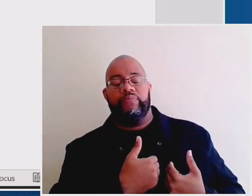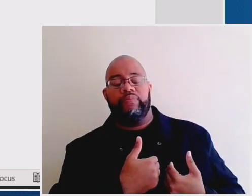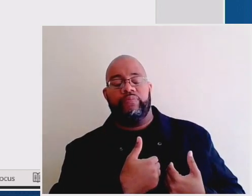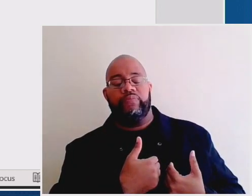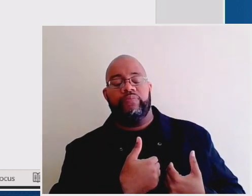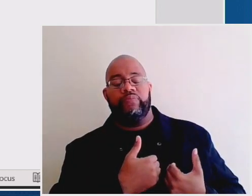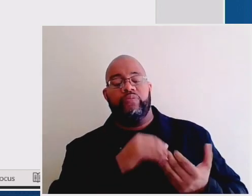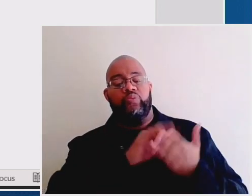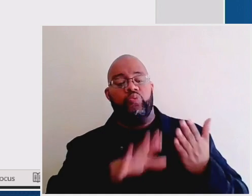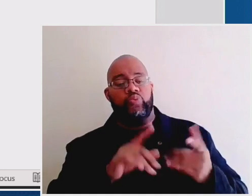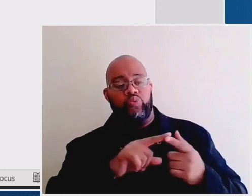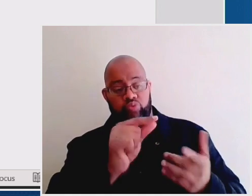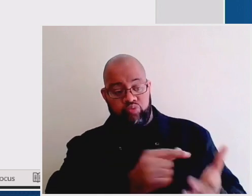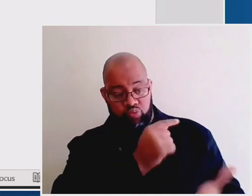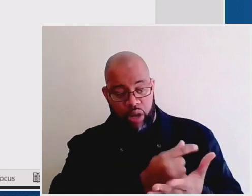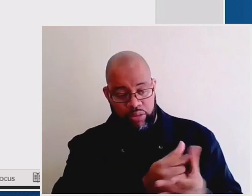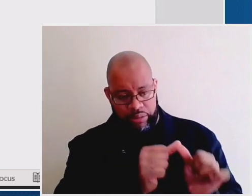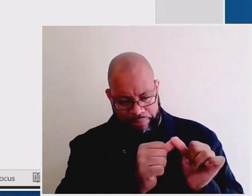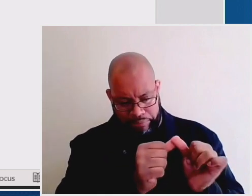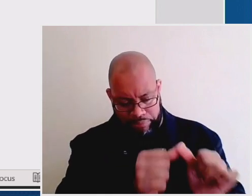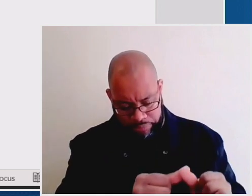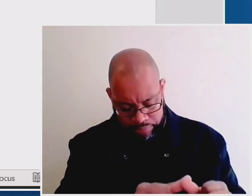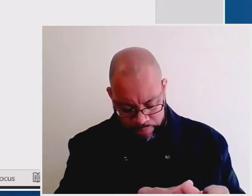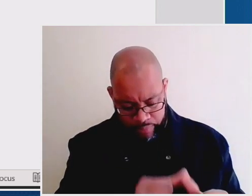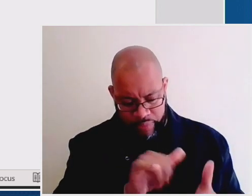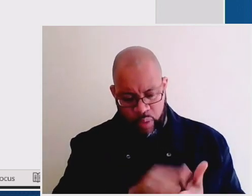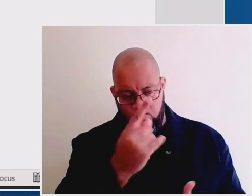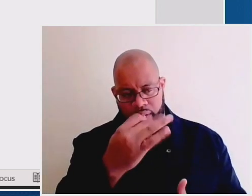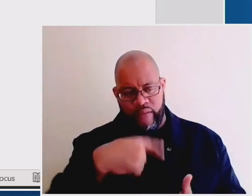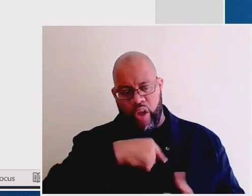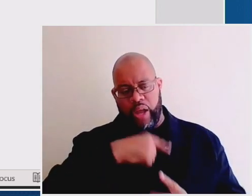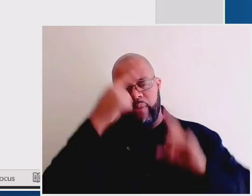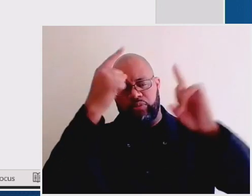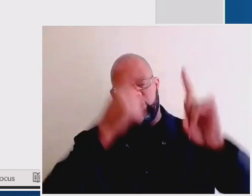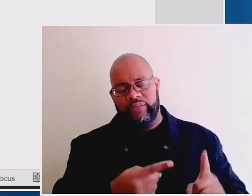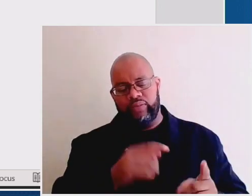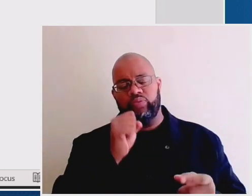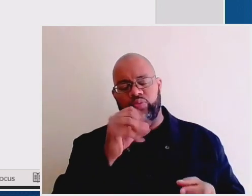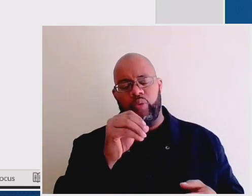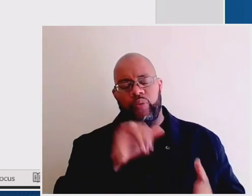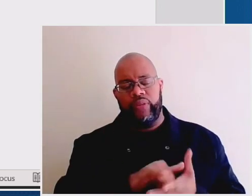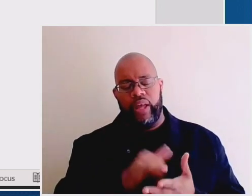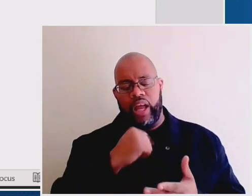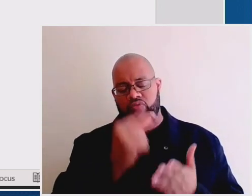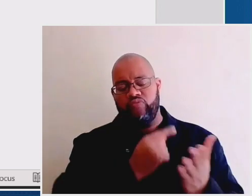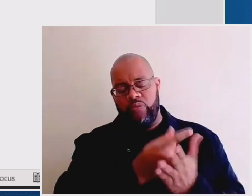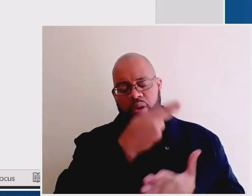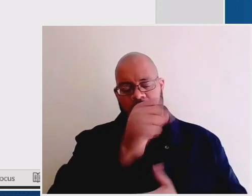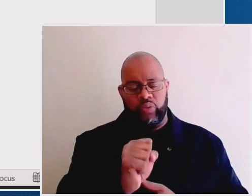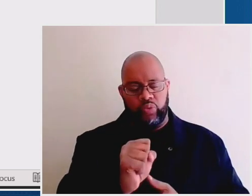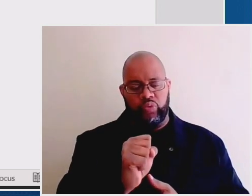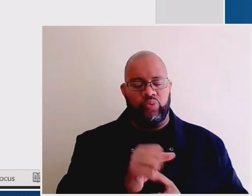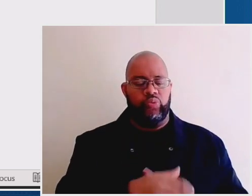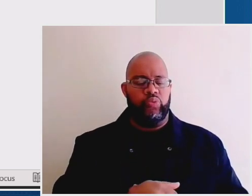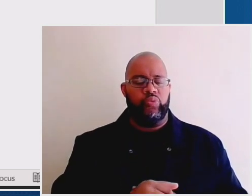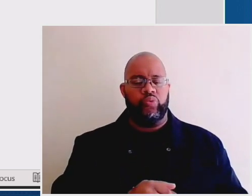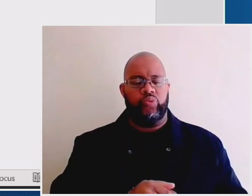students to graduate. Given that's one of our objectives, so that then graduate from high school, middle, for Talent